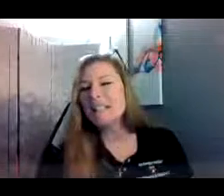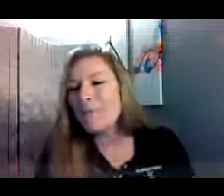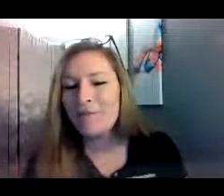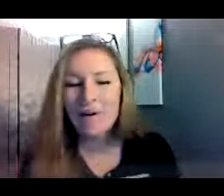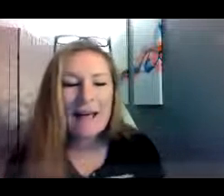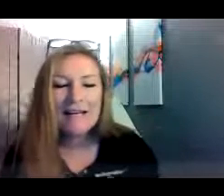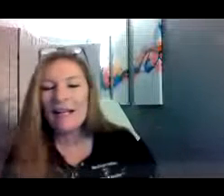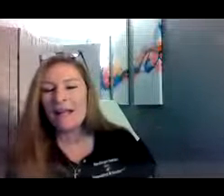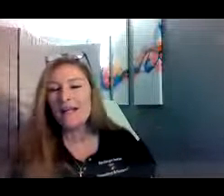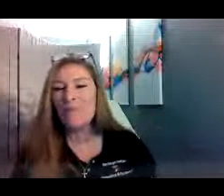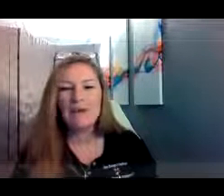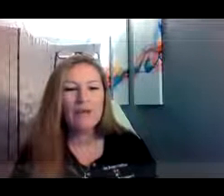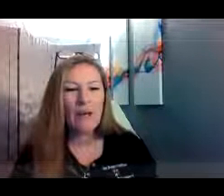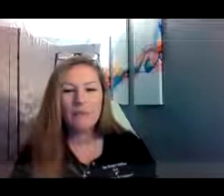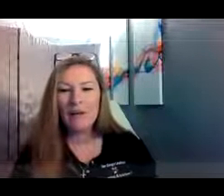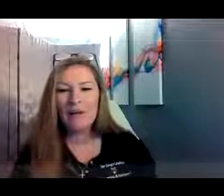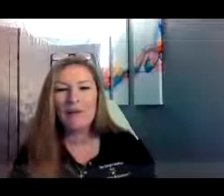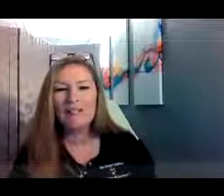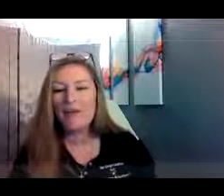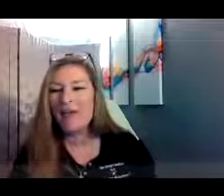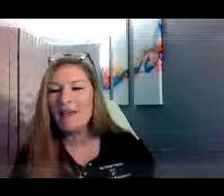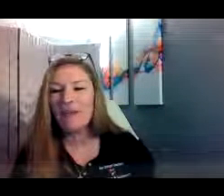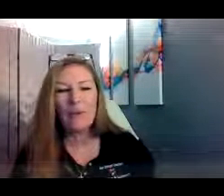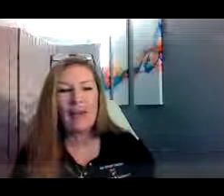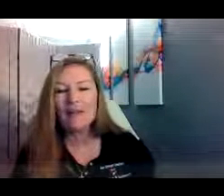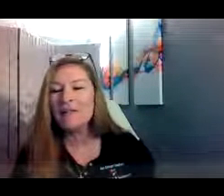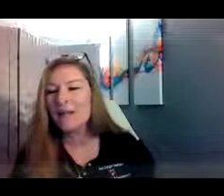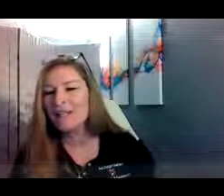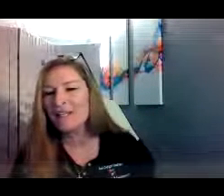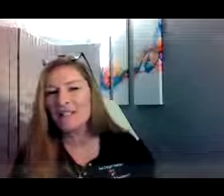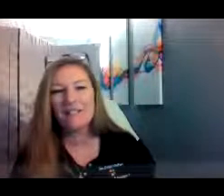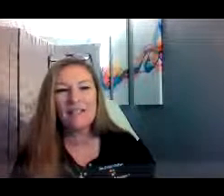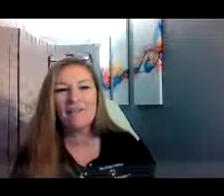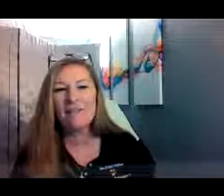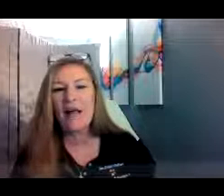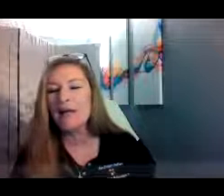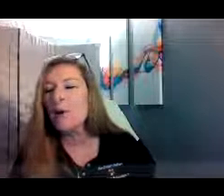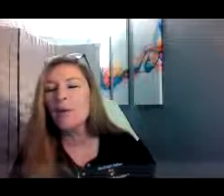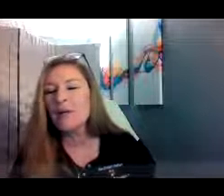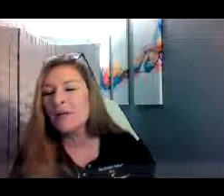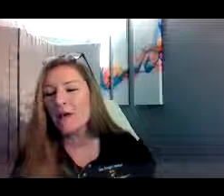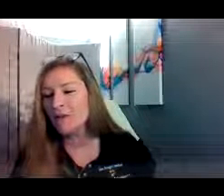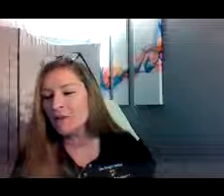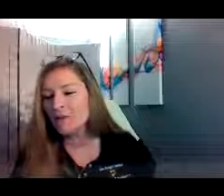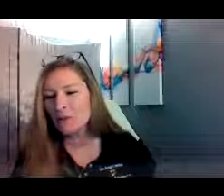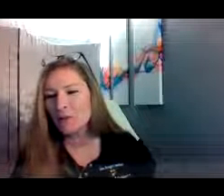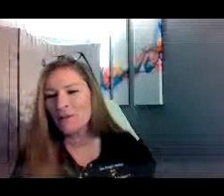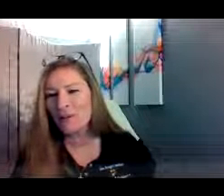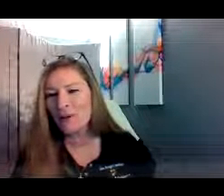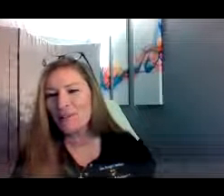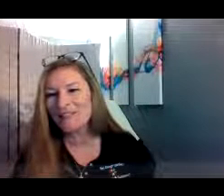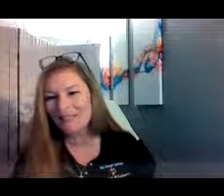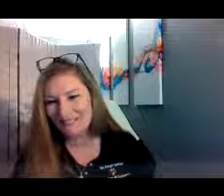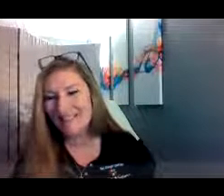It was a team effort. Eddie and Patrick helped quite a bit. So thank you and congratulations, Evelyn. I know we're going to be calling you